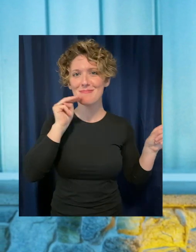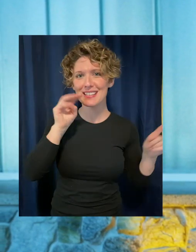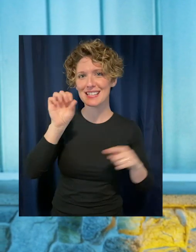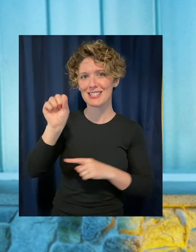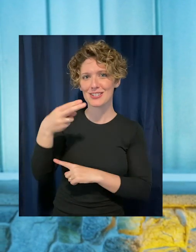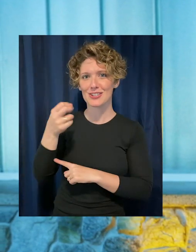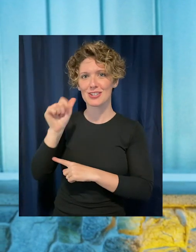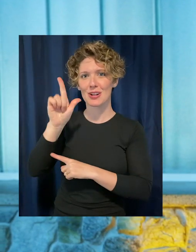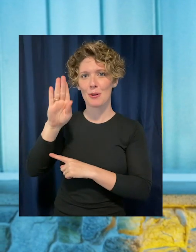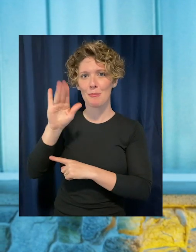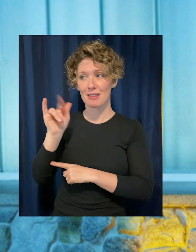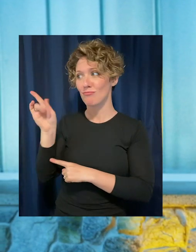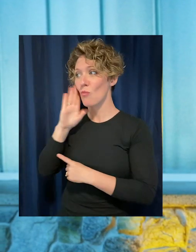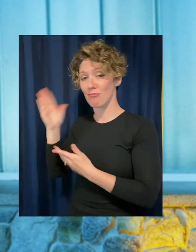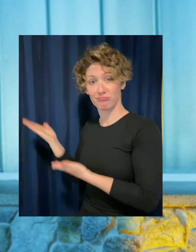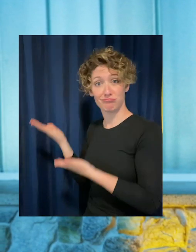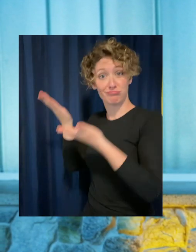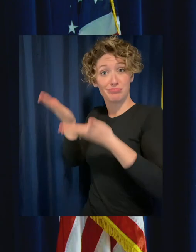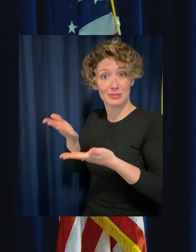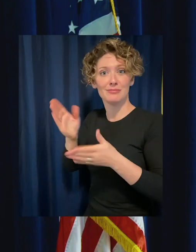graduating class of 2020.